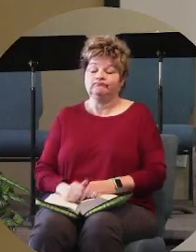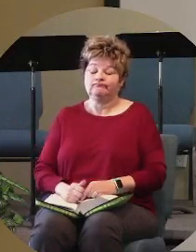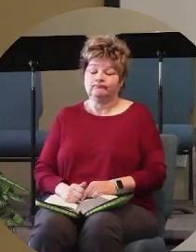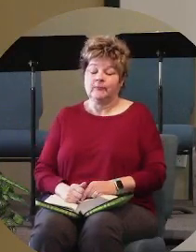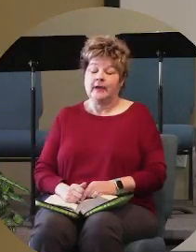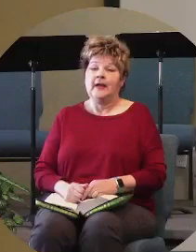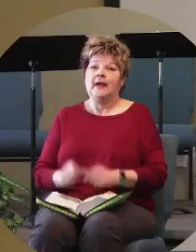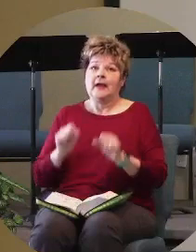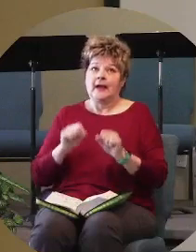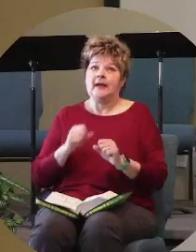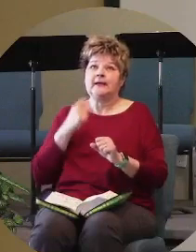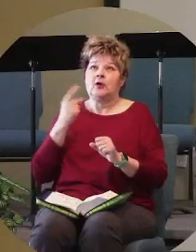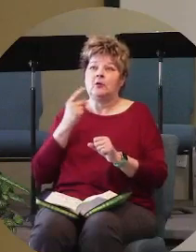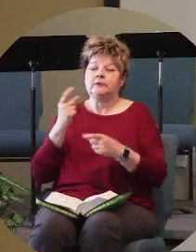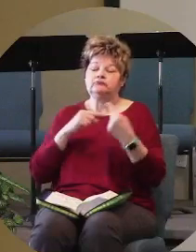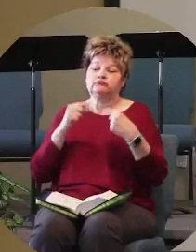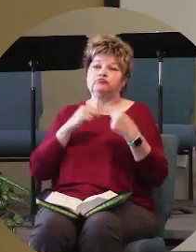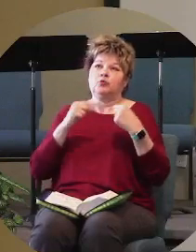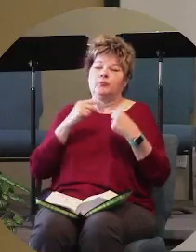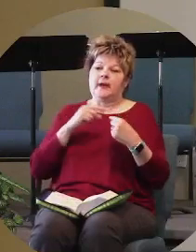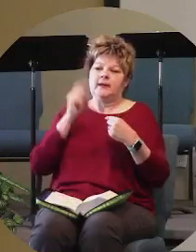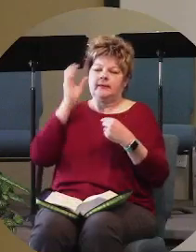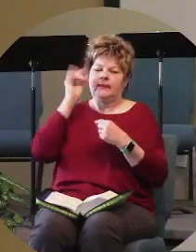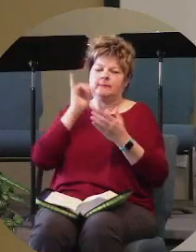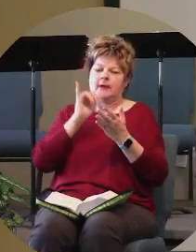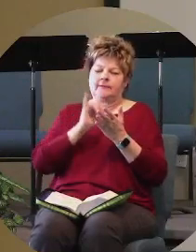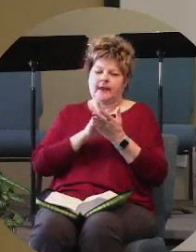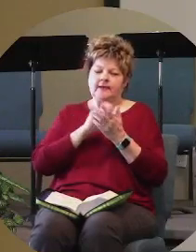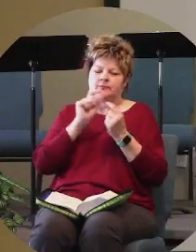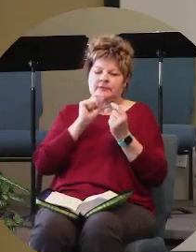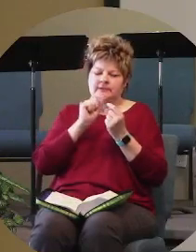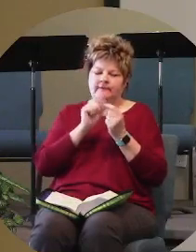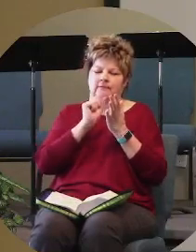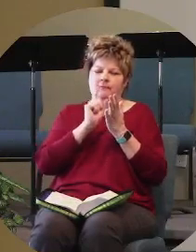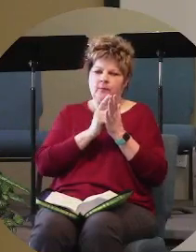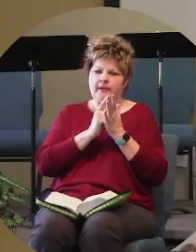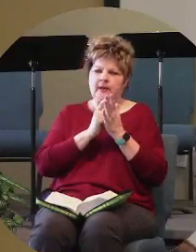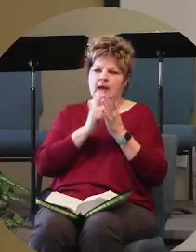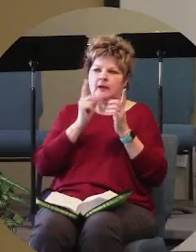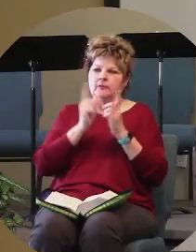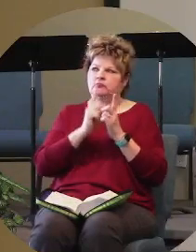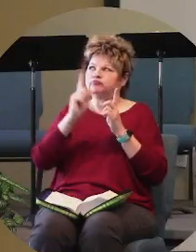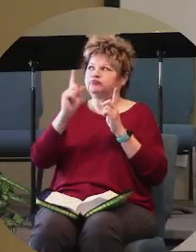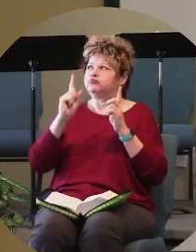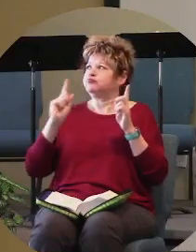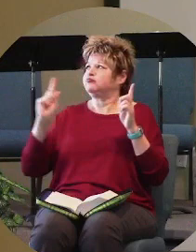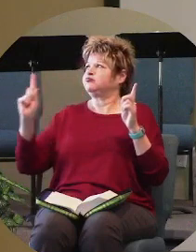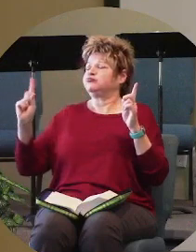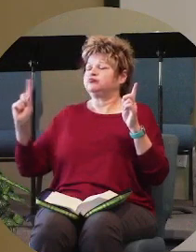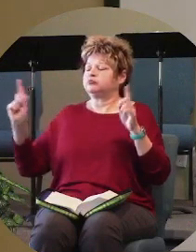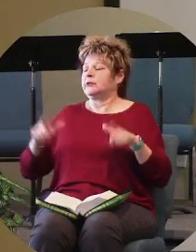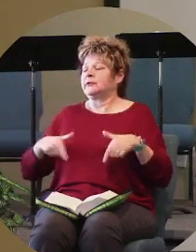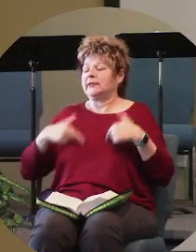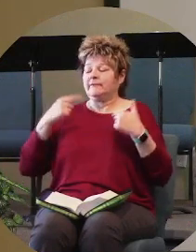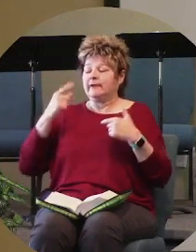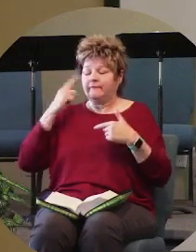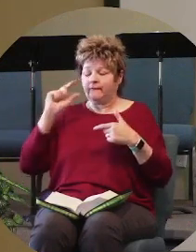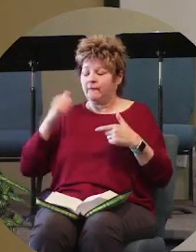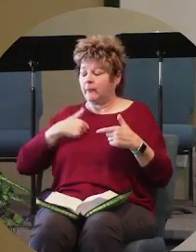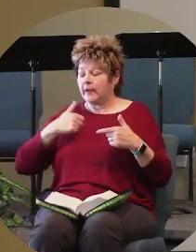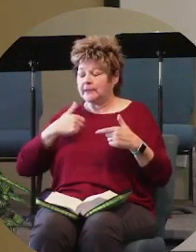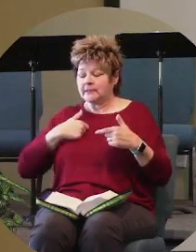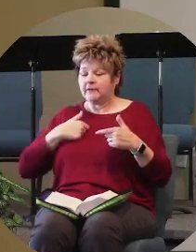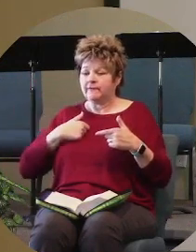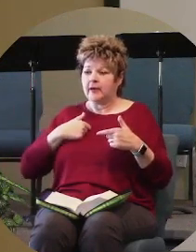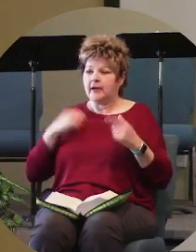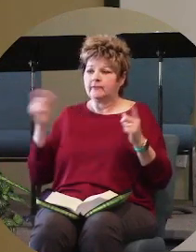I can always go back there. When I was wandering far and wide and living life for a, I